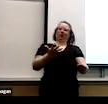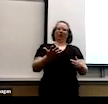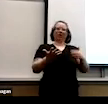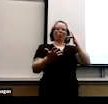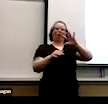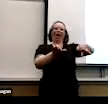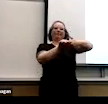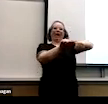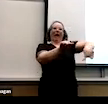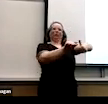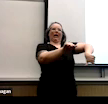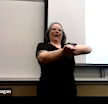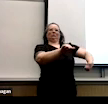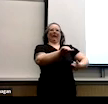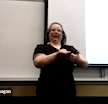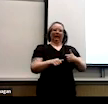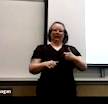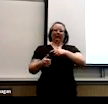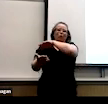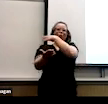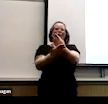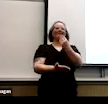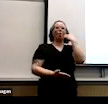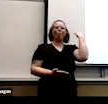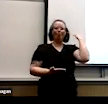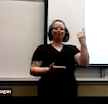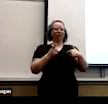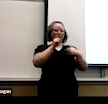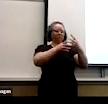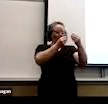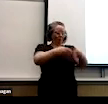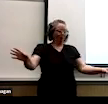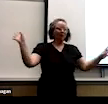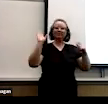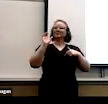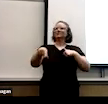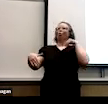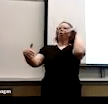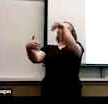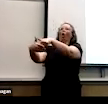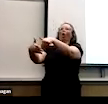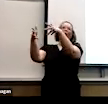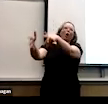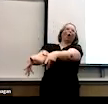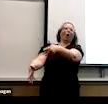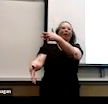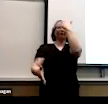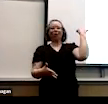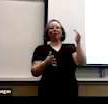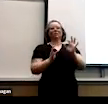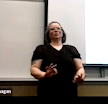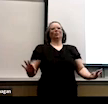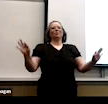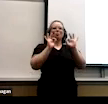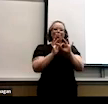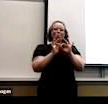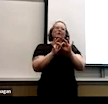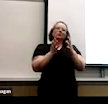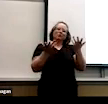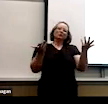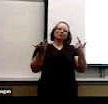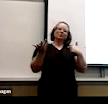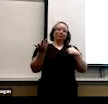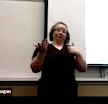so you walk by and read it every day. I mean, it's a little bit extra work, but I find it so valuable, so it takes me an extra 5